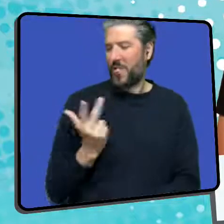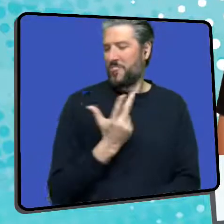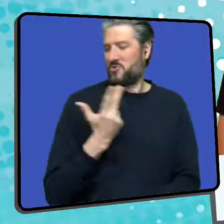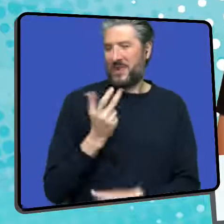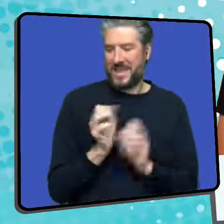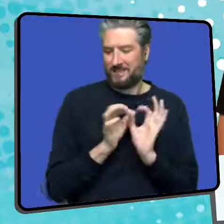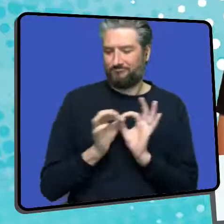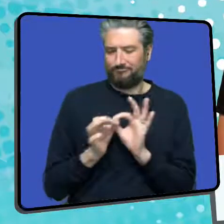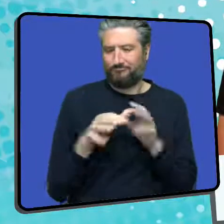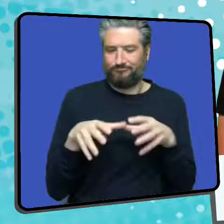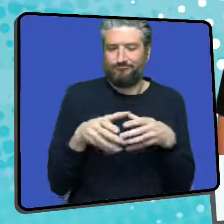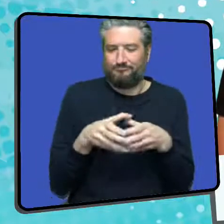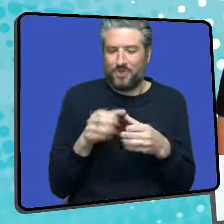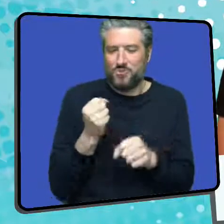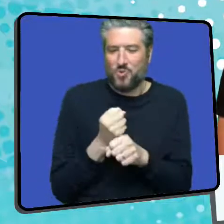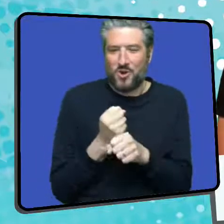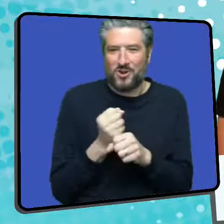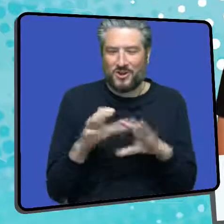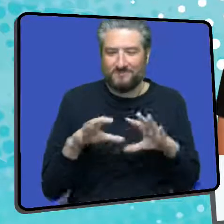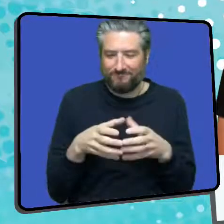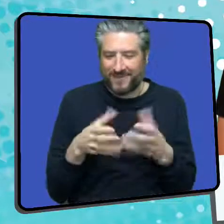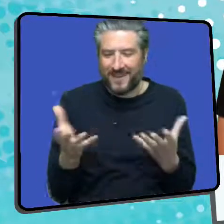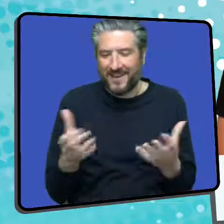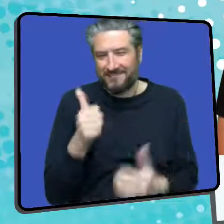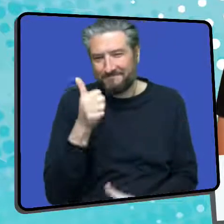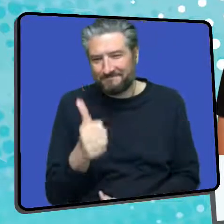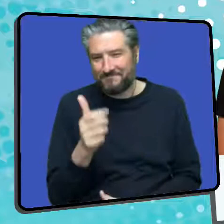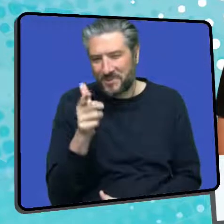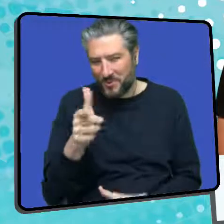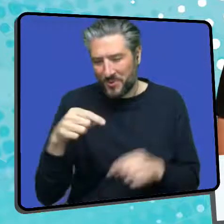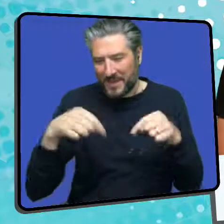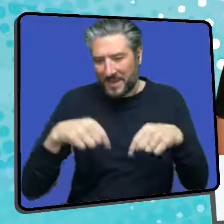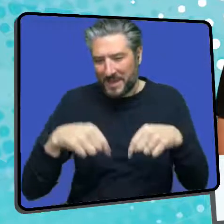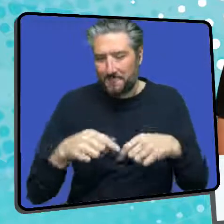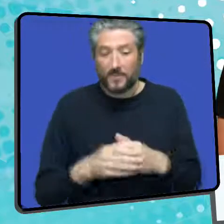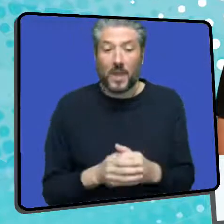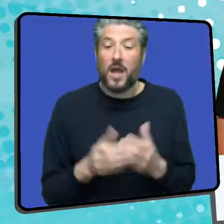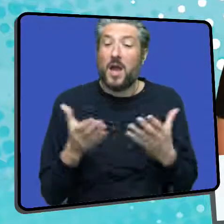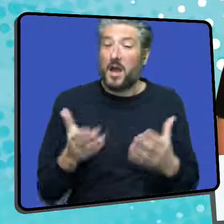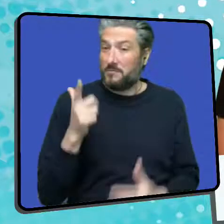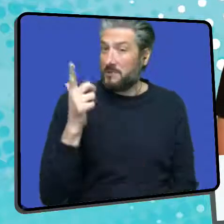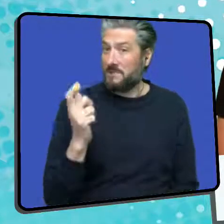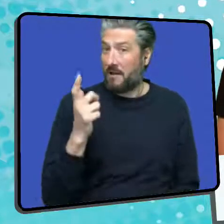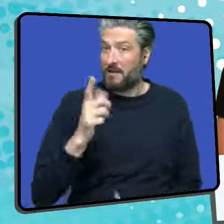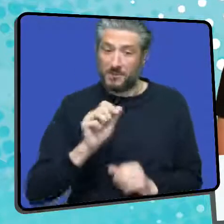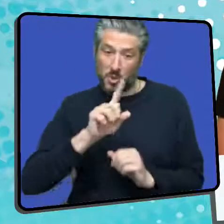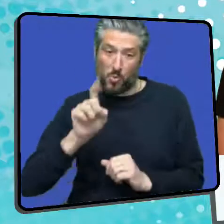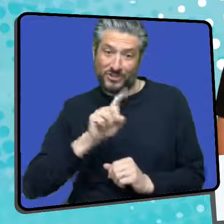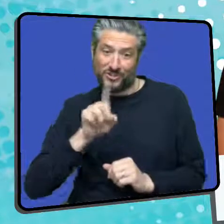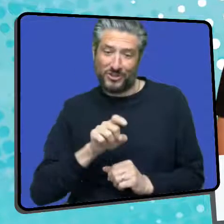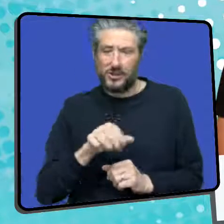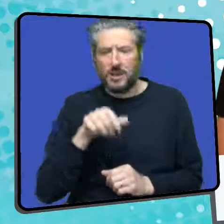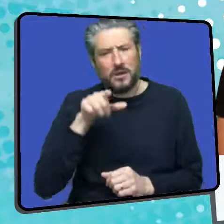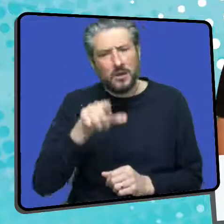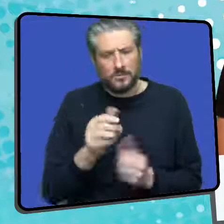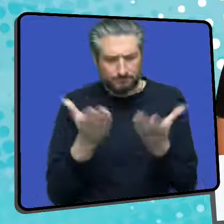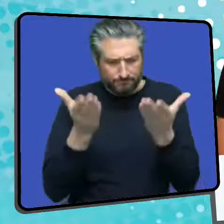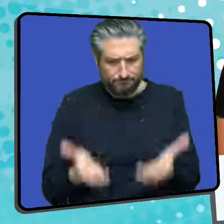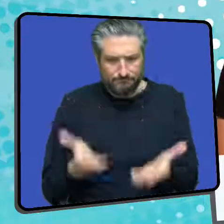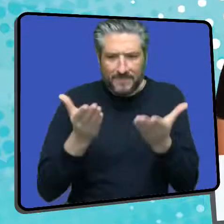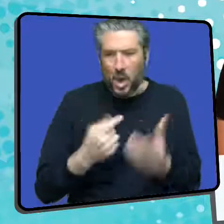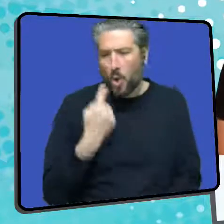show. I guess let's kick things off straight away with Willem. Tell us who you are and what do you do in the AI